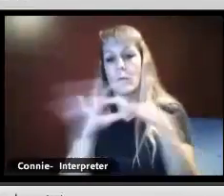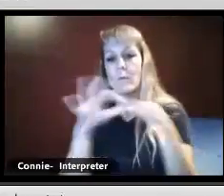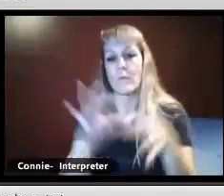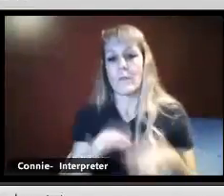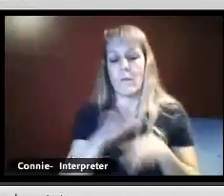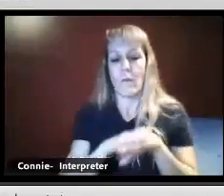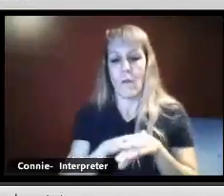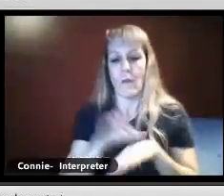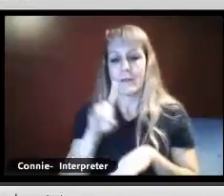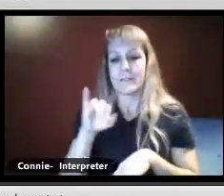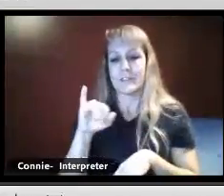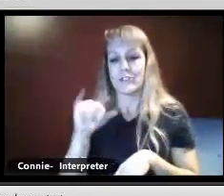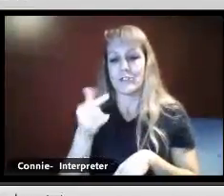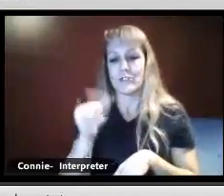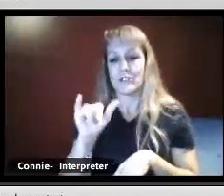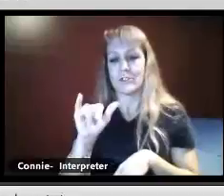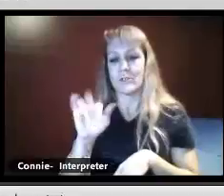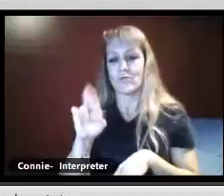corner